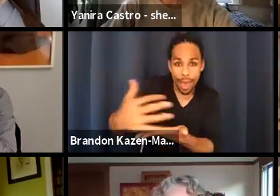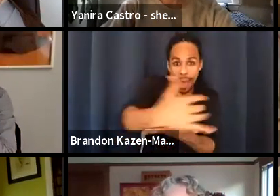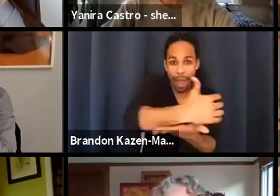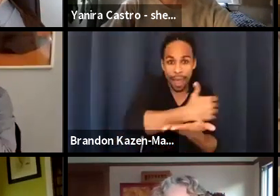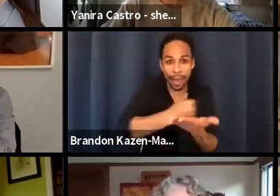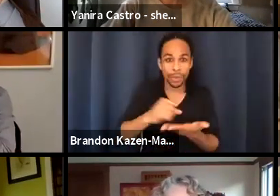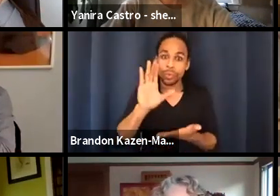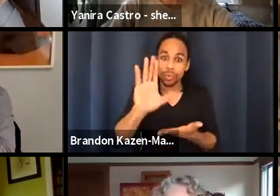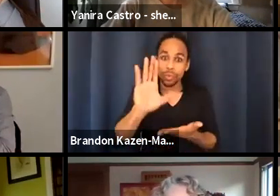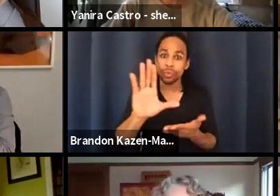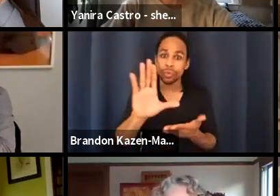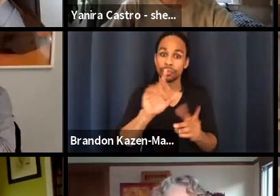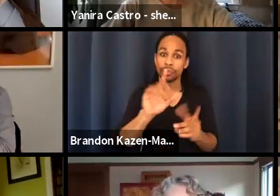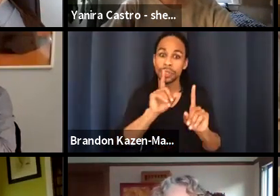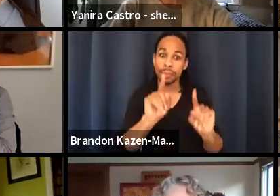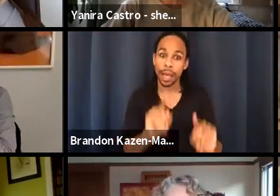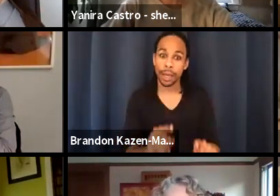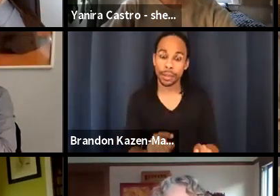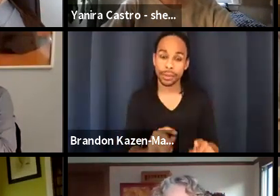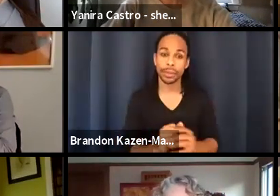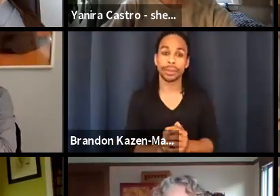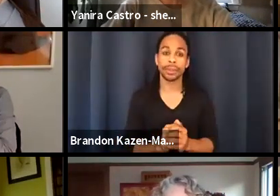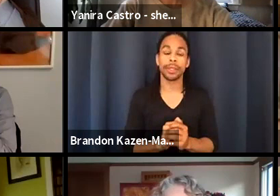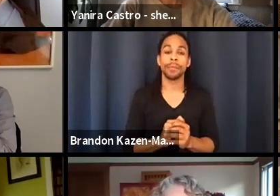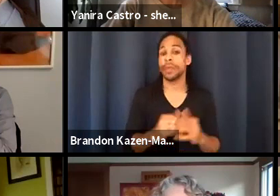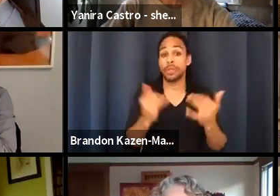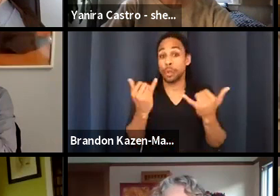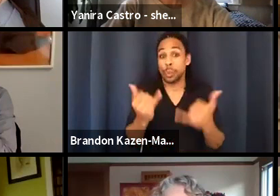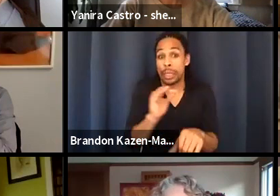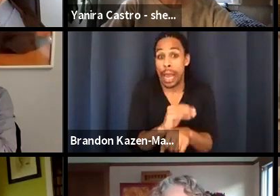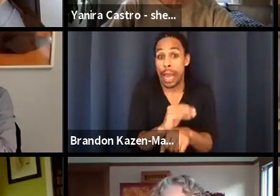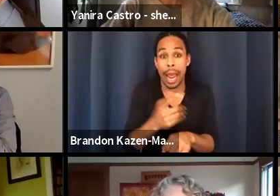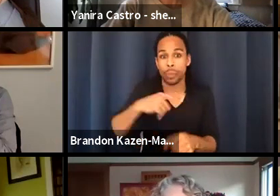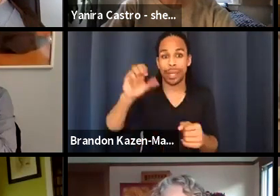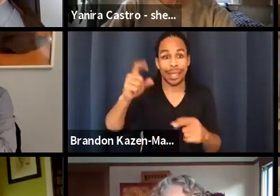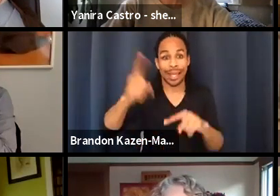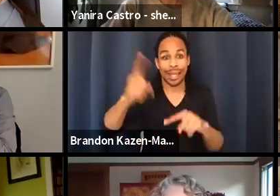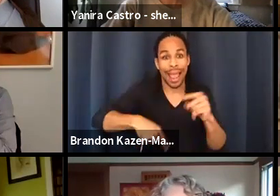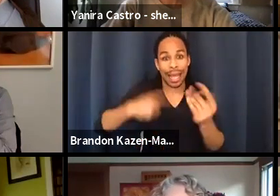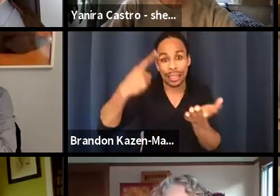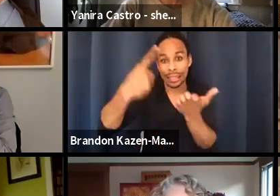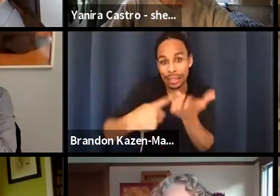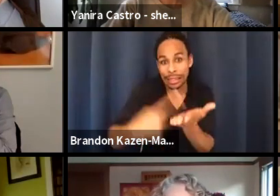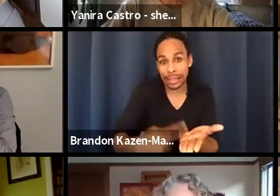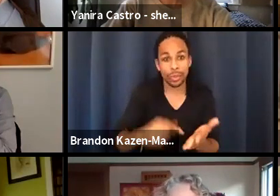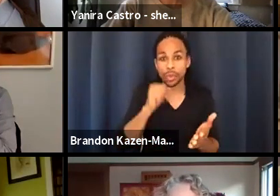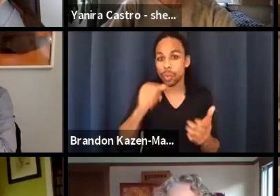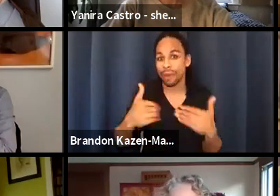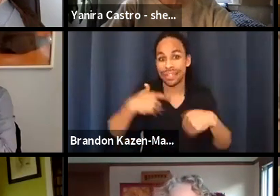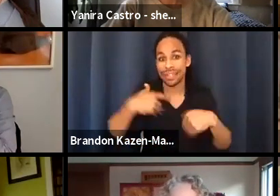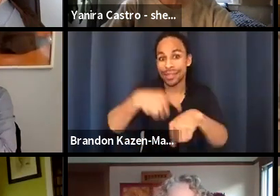in a transcript of tonight's discussion and incorporated into our phase one to phase two transition.